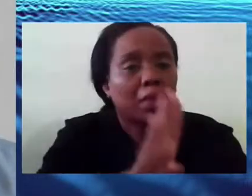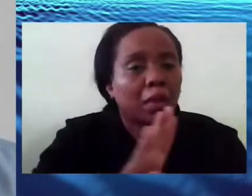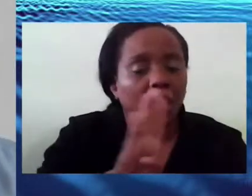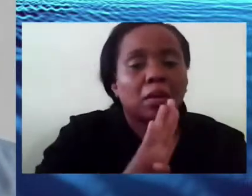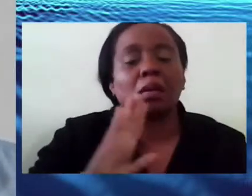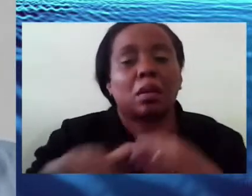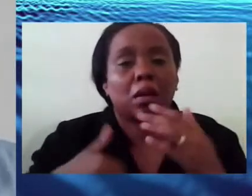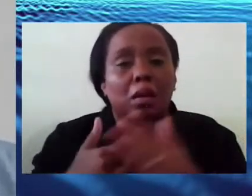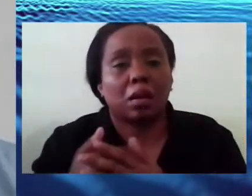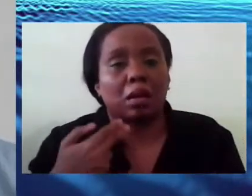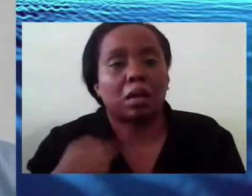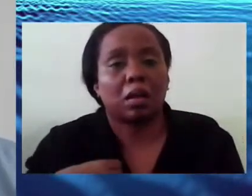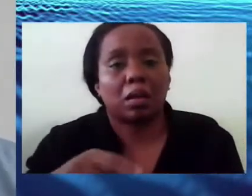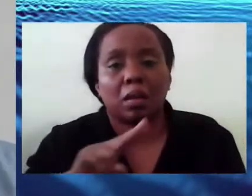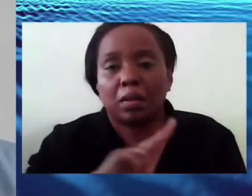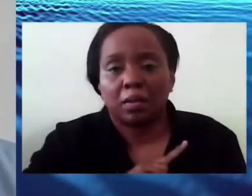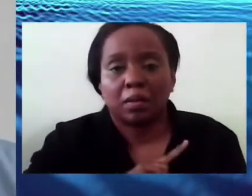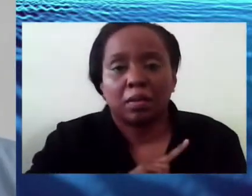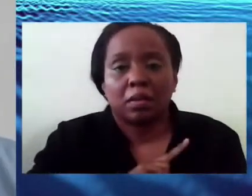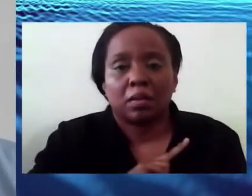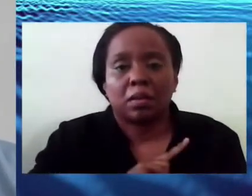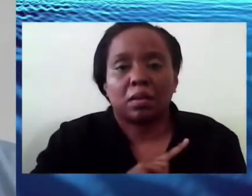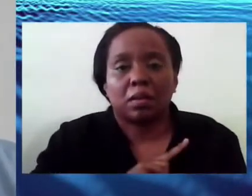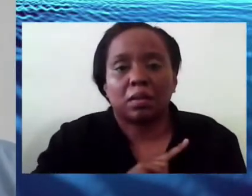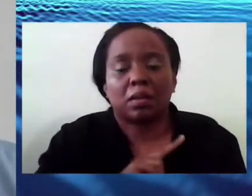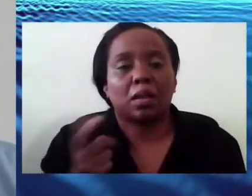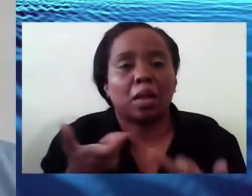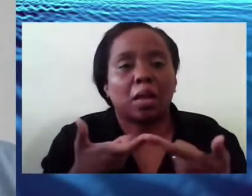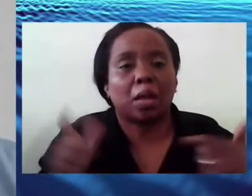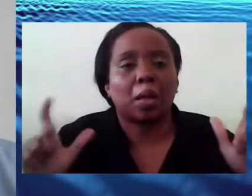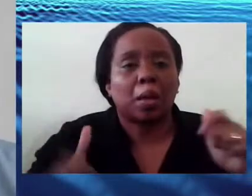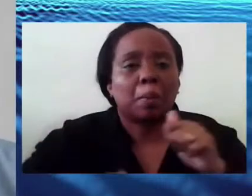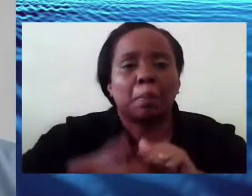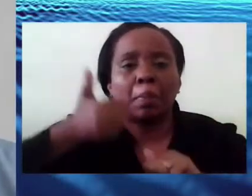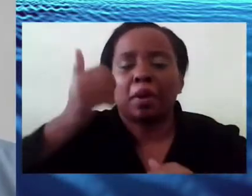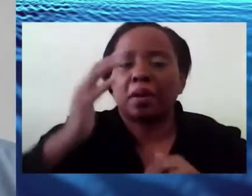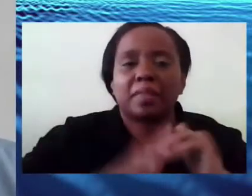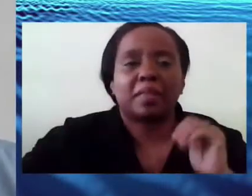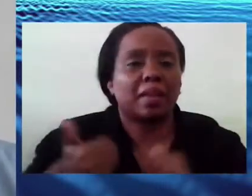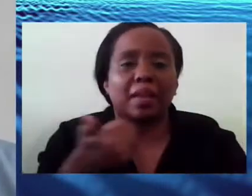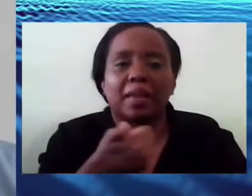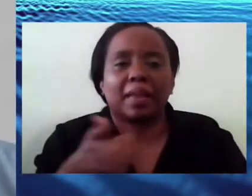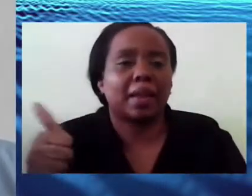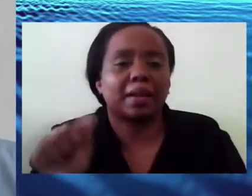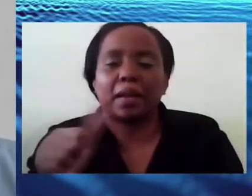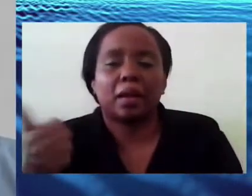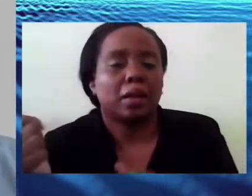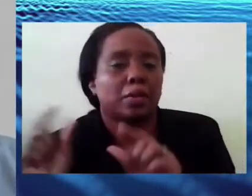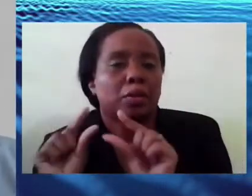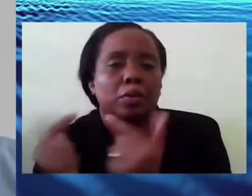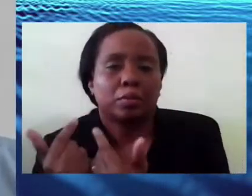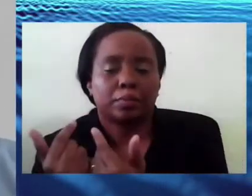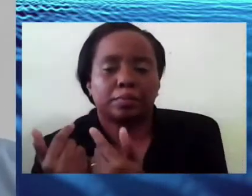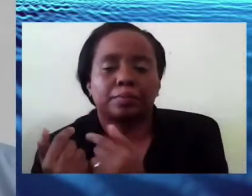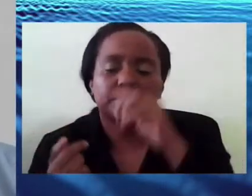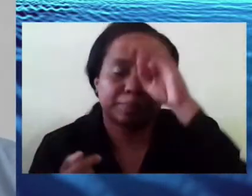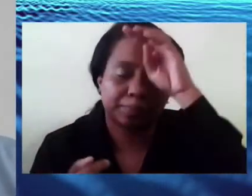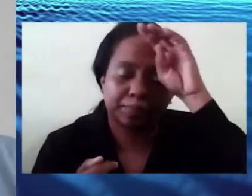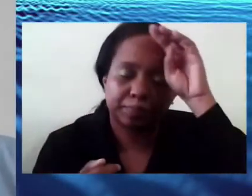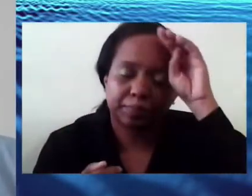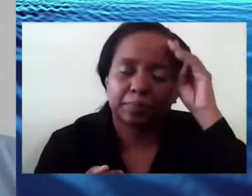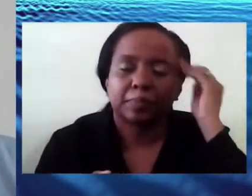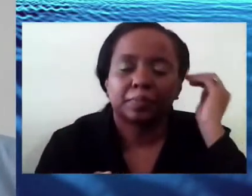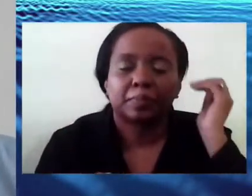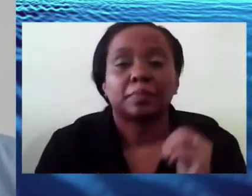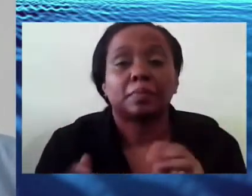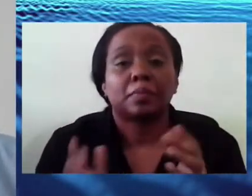this country is that's far bigger than any single institution or organization. Let us do as the